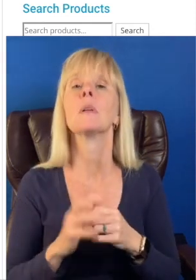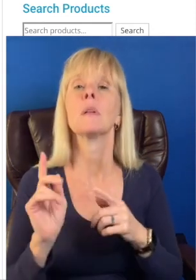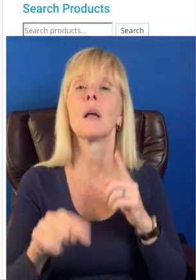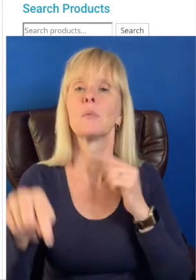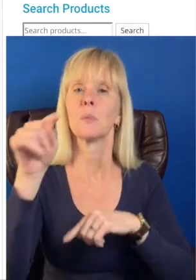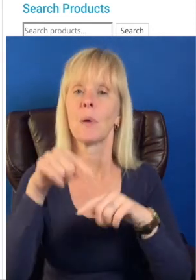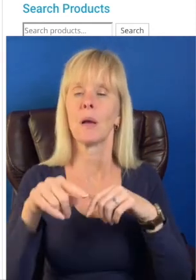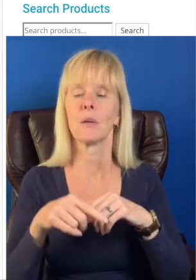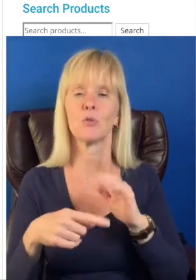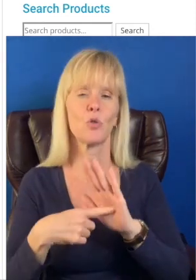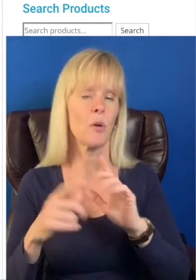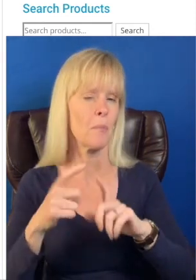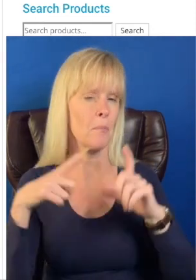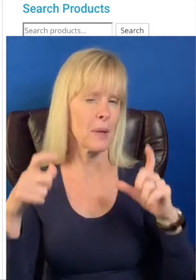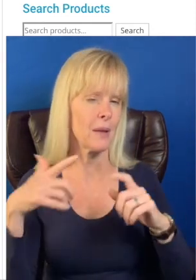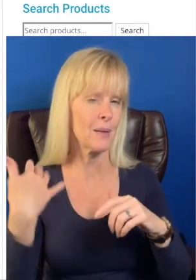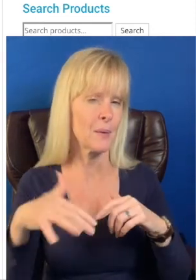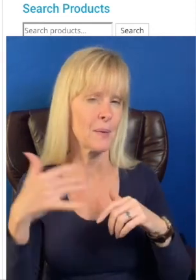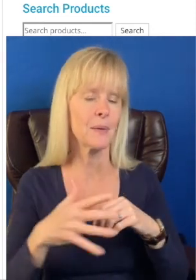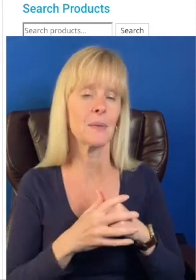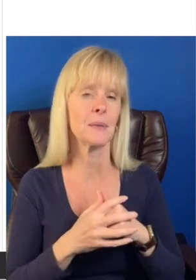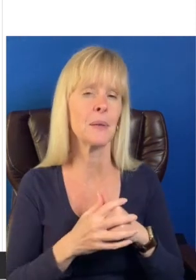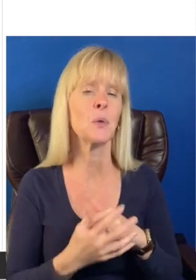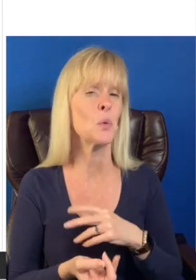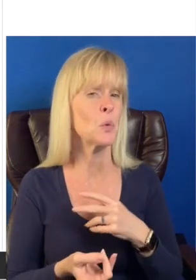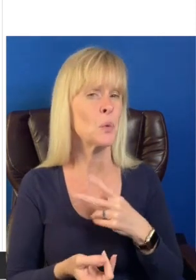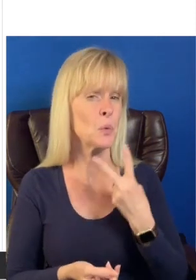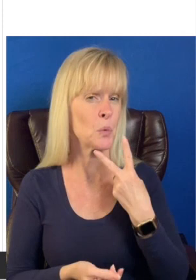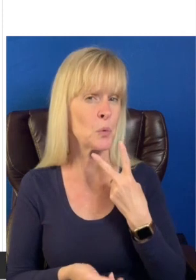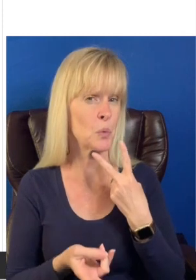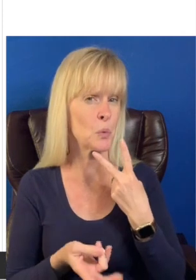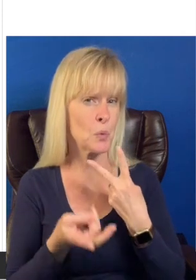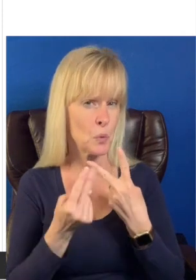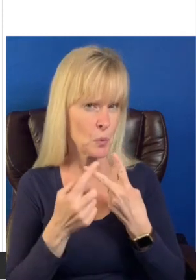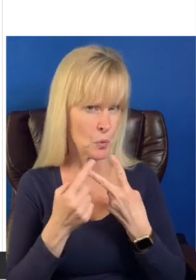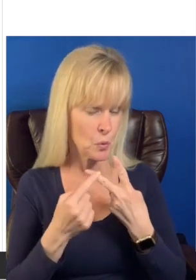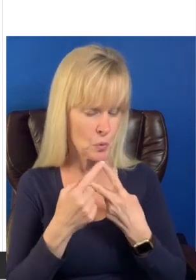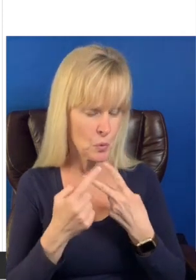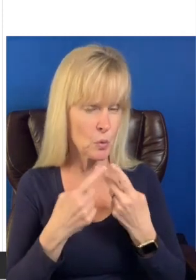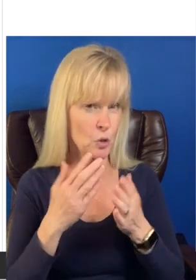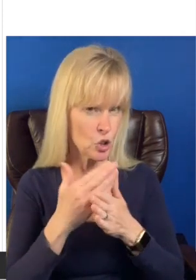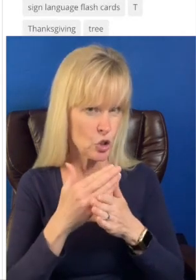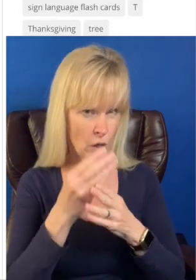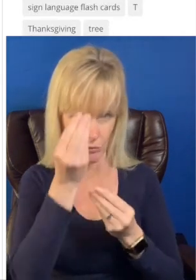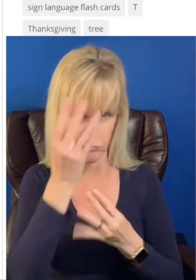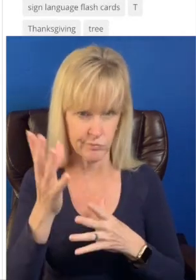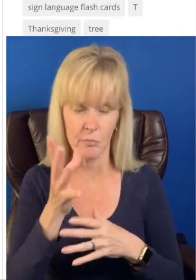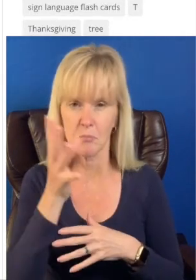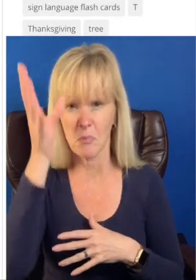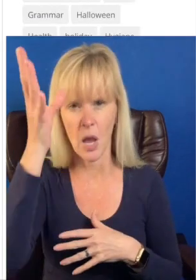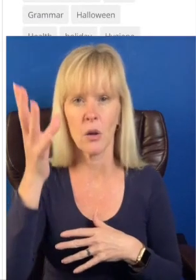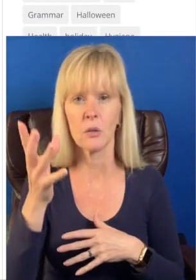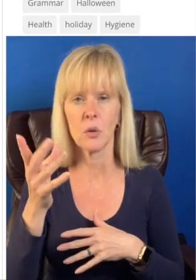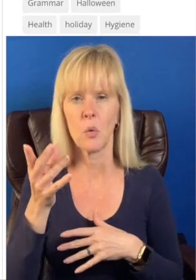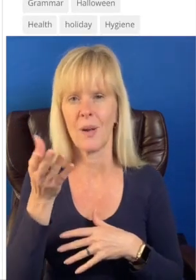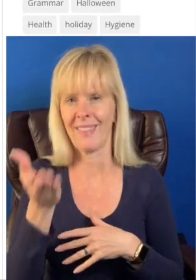the big thing. There's two major items you can share with your parents